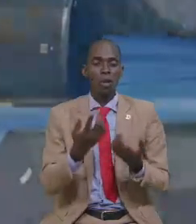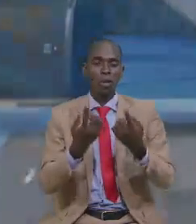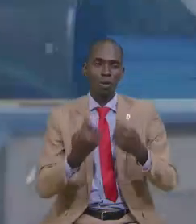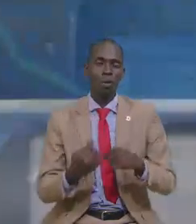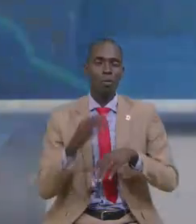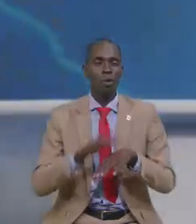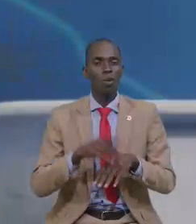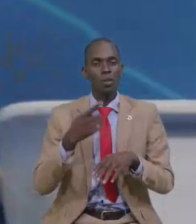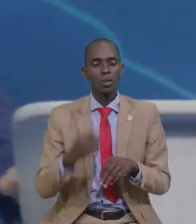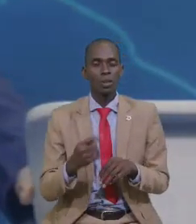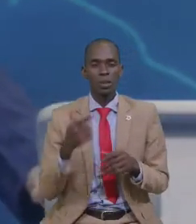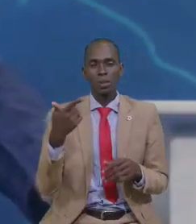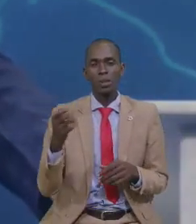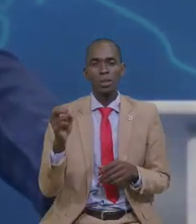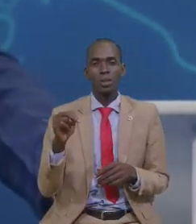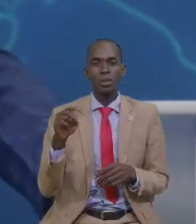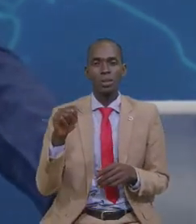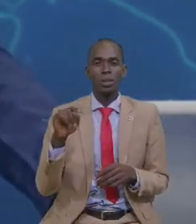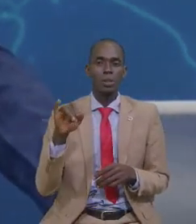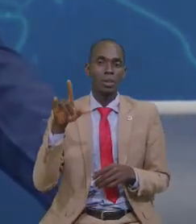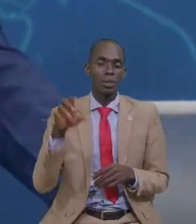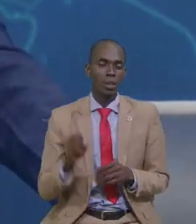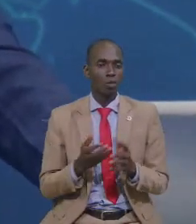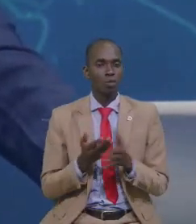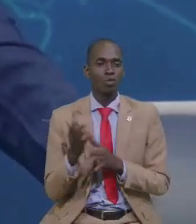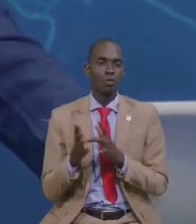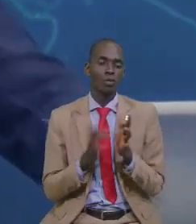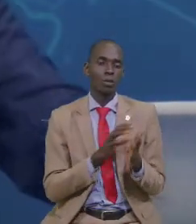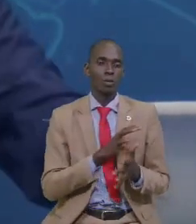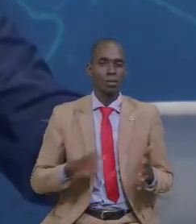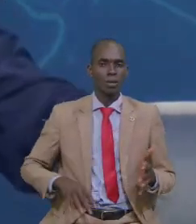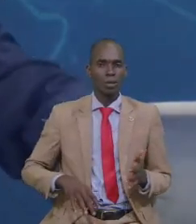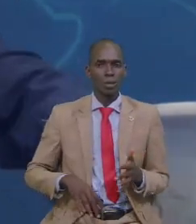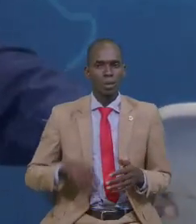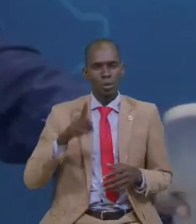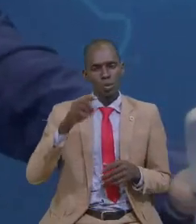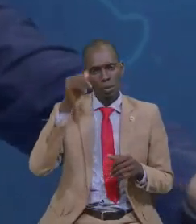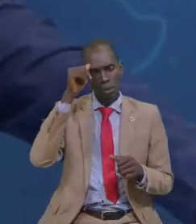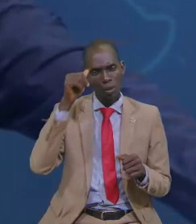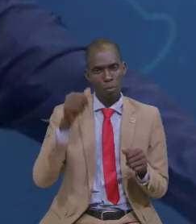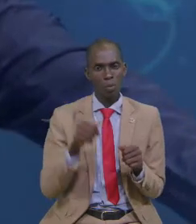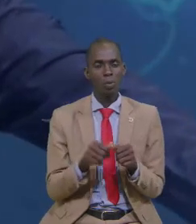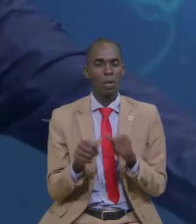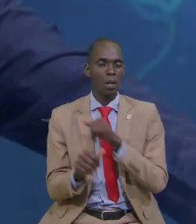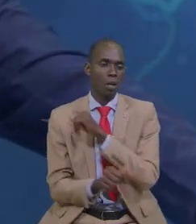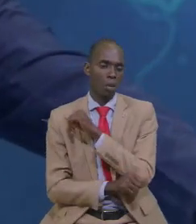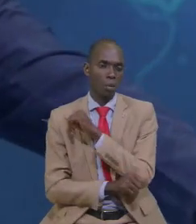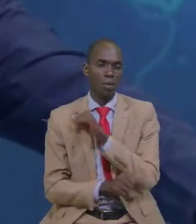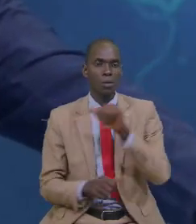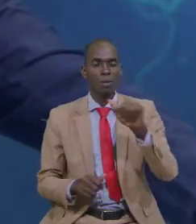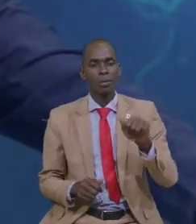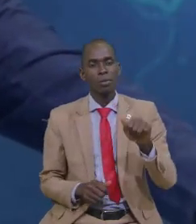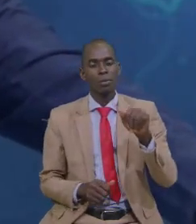through Jesus Christ. I'm sure you remember Abraham. God called him Abraham,